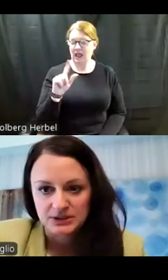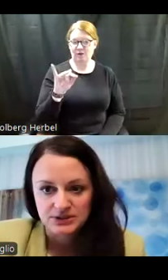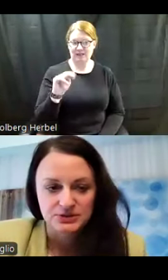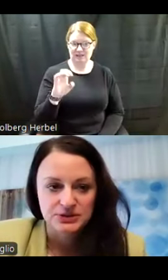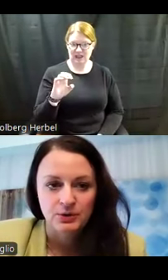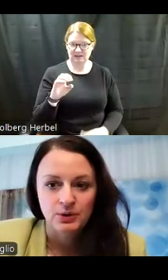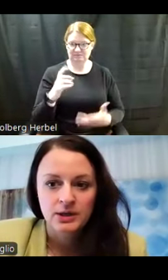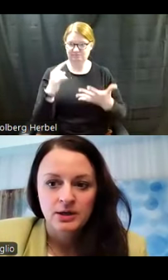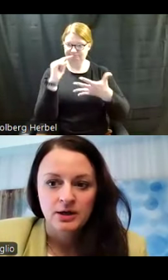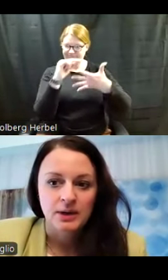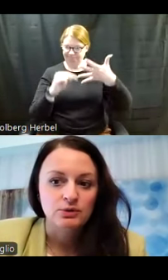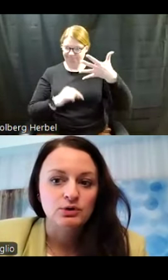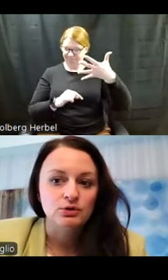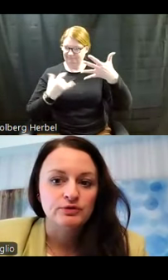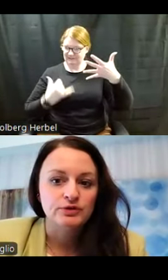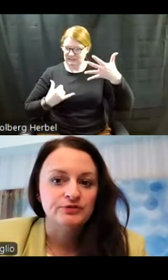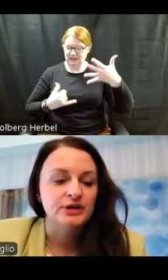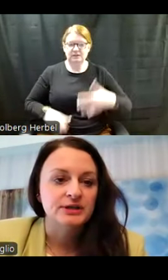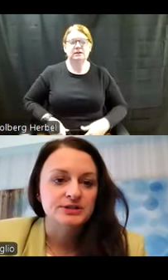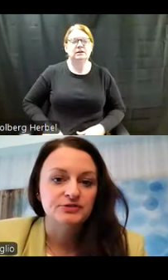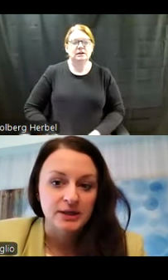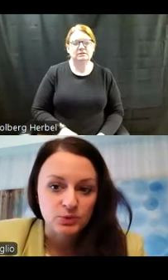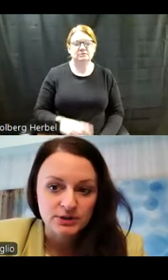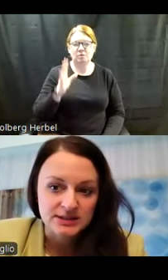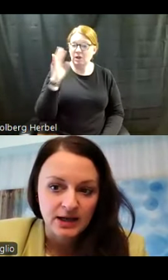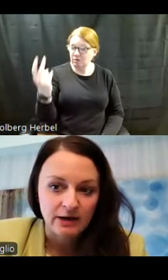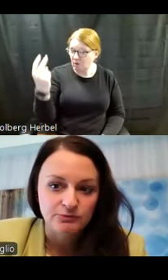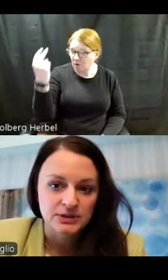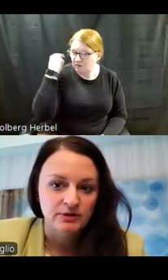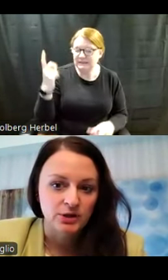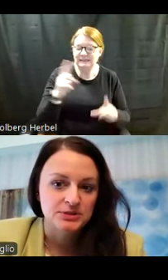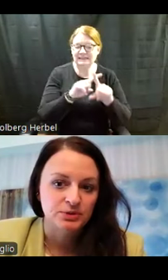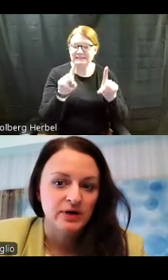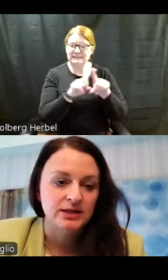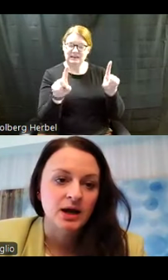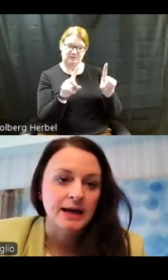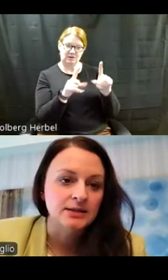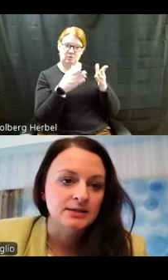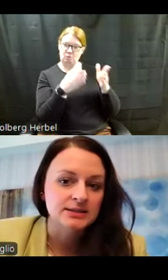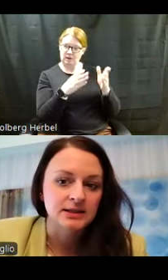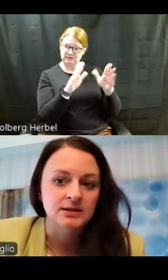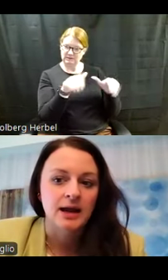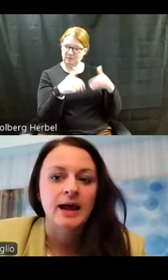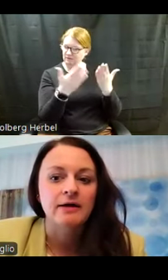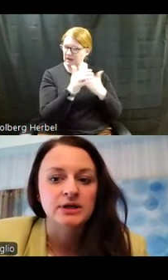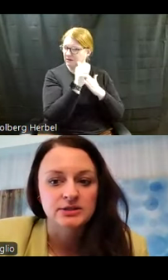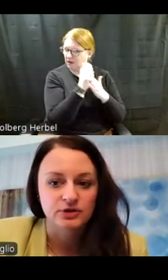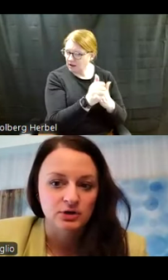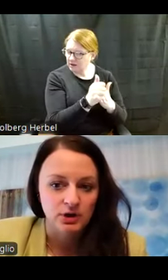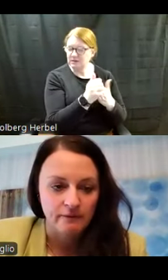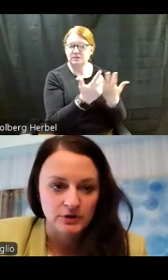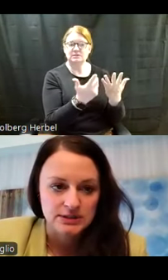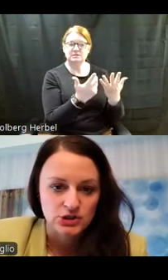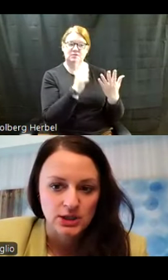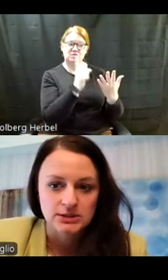25 minutes or so, I will go over various frameworks that have been developed to provide guidance in having